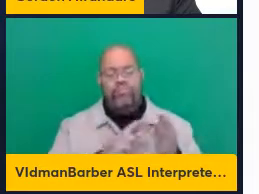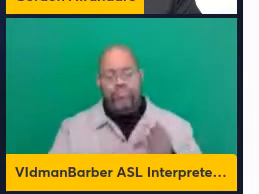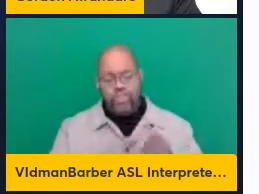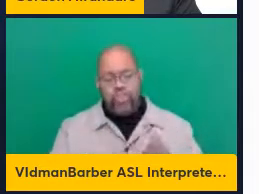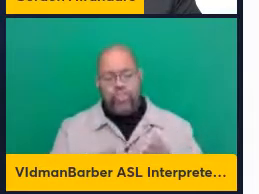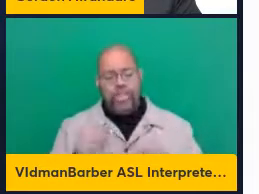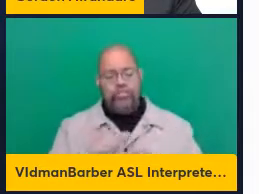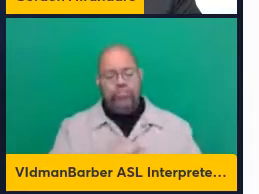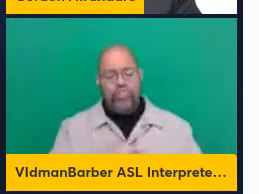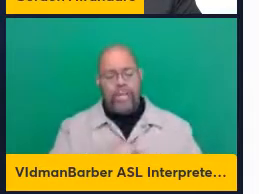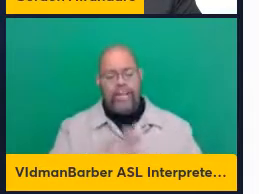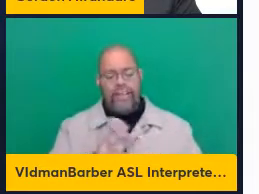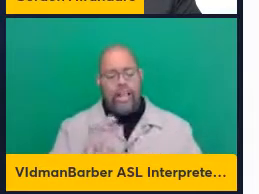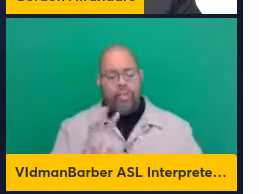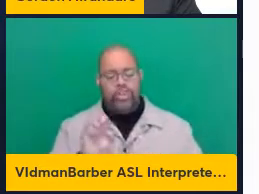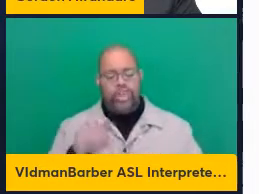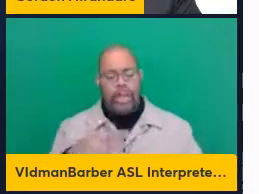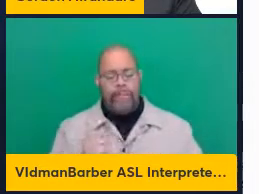and training fellowships,